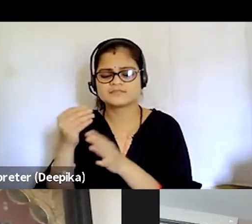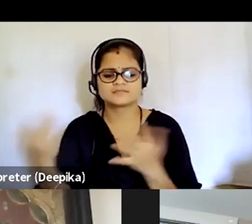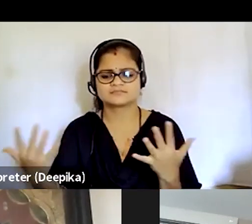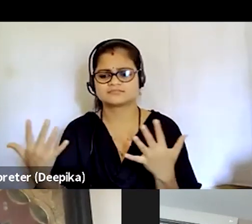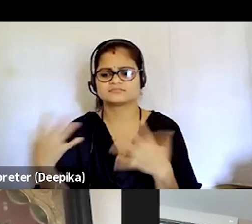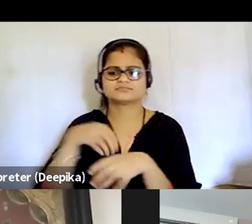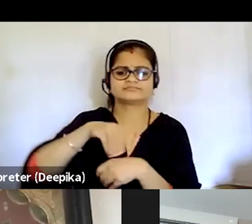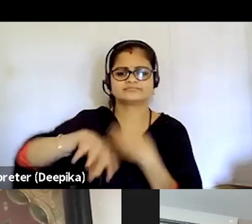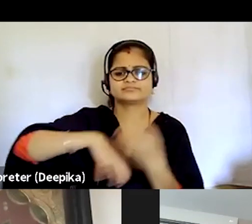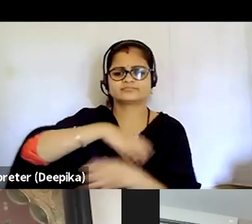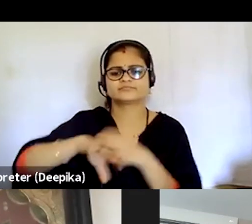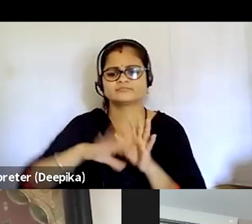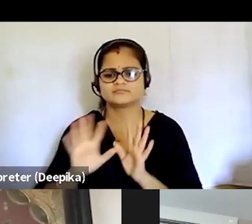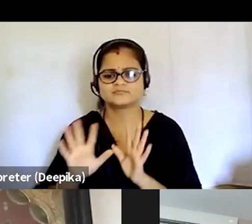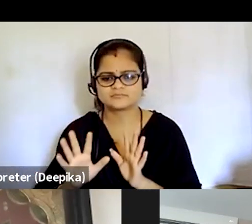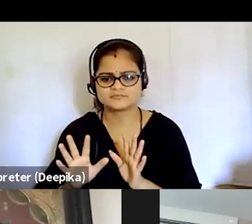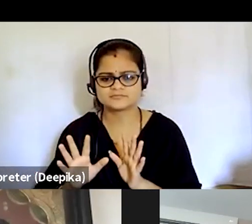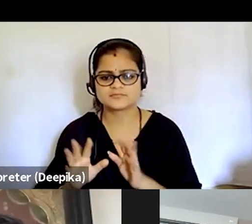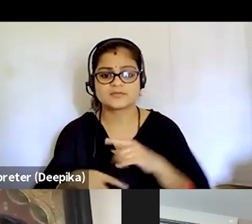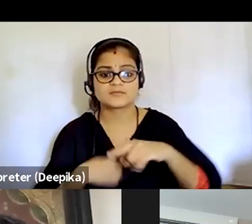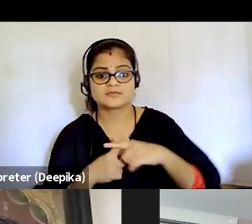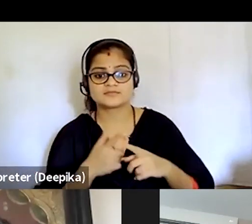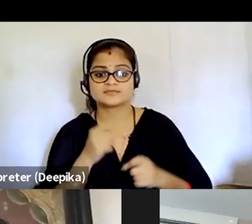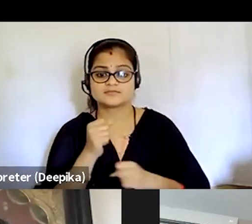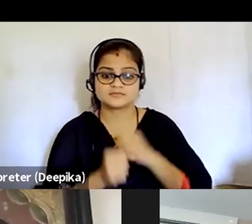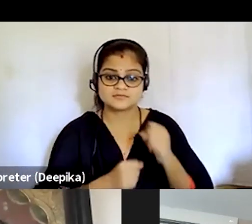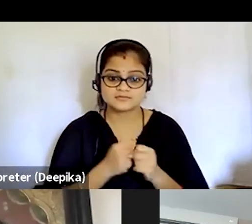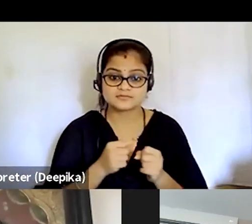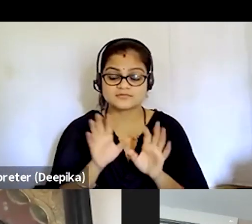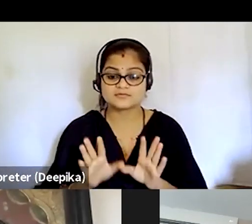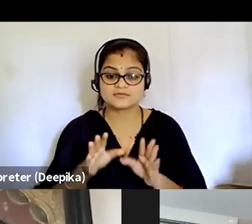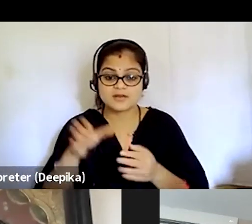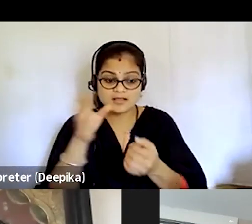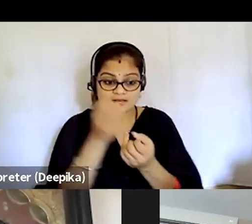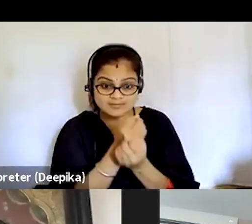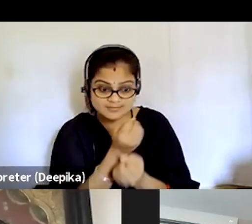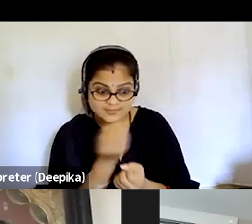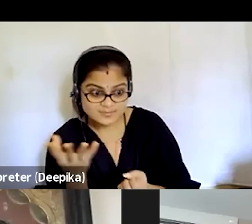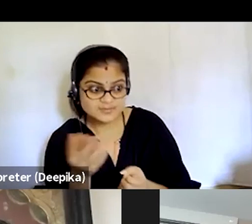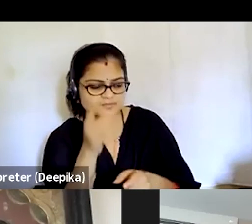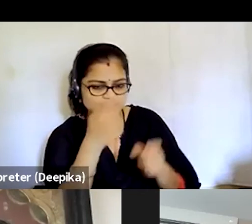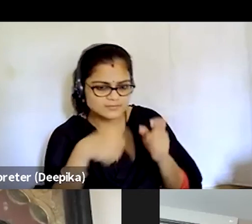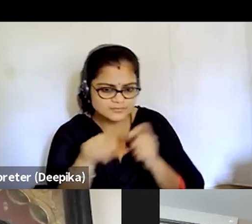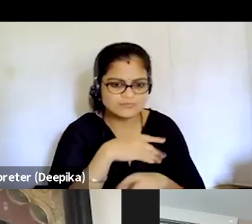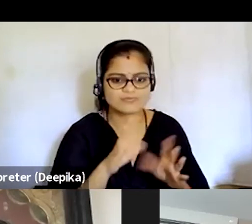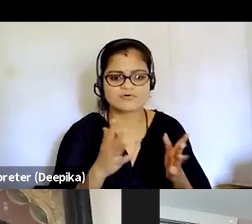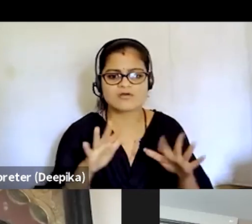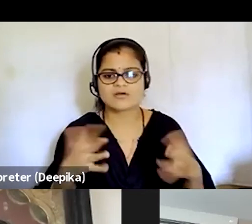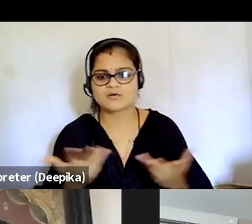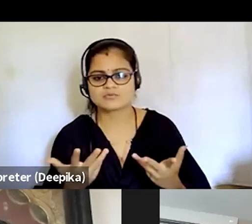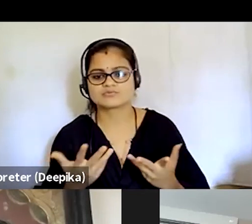collapsed because and sports. They are dependent entirely on numbers, on people, on footfalls.